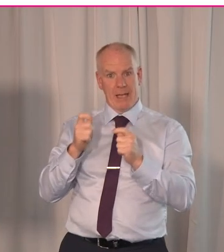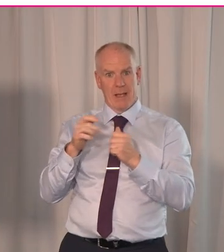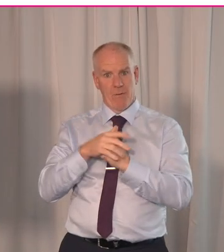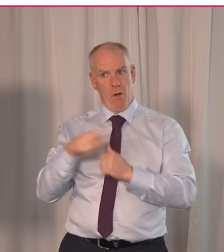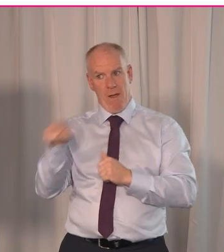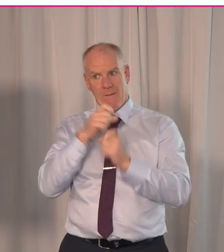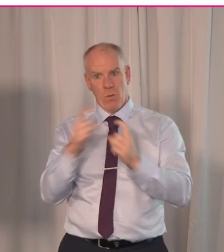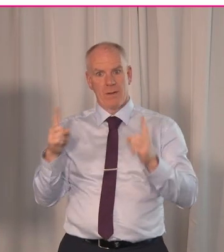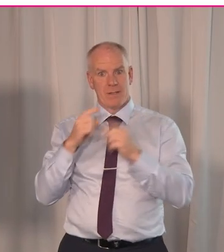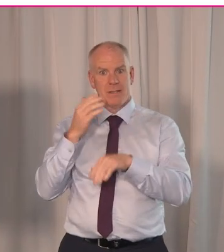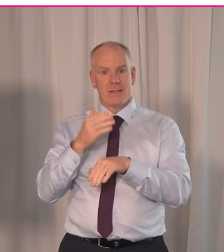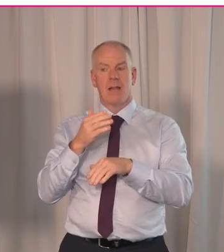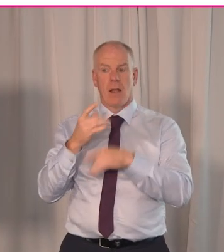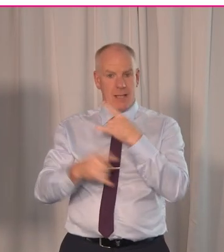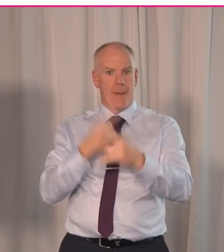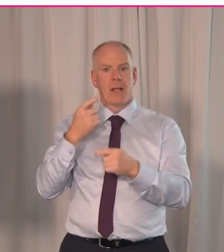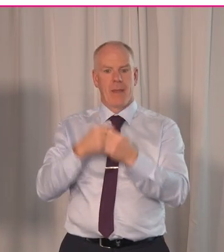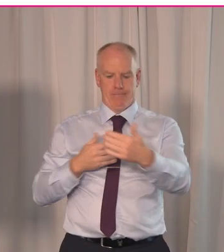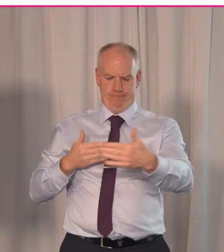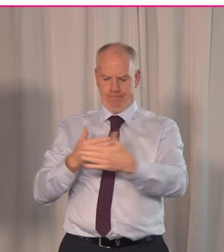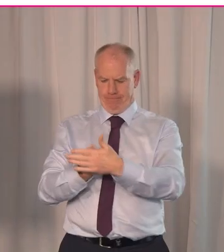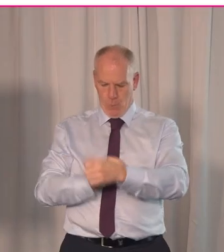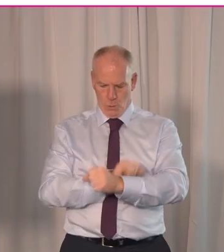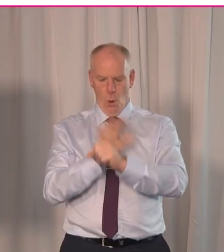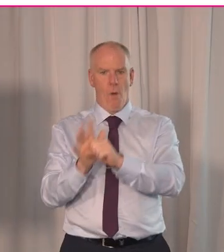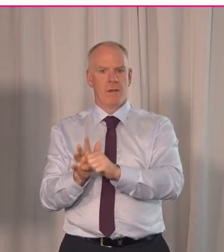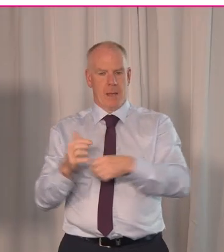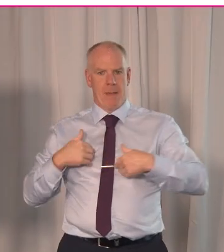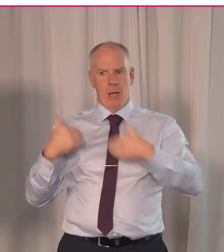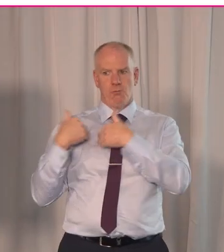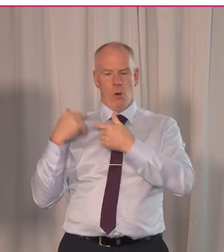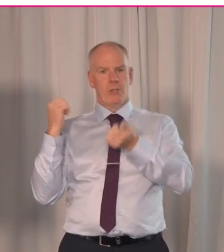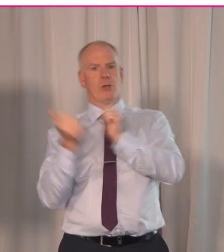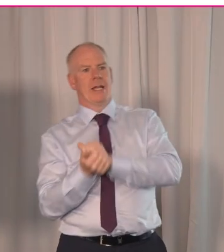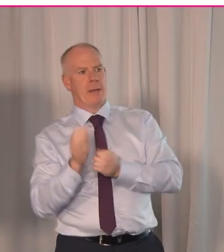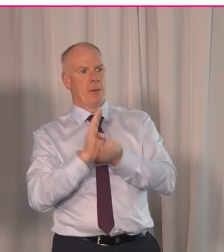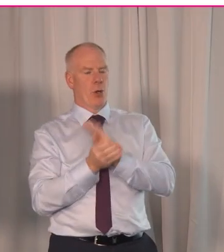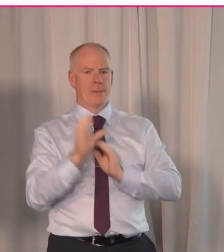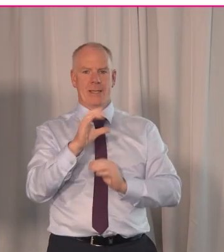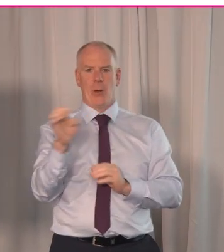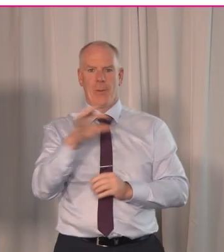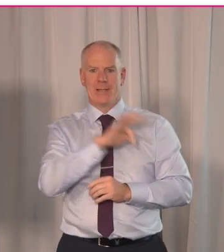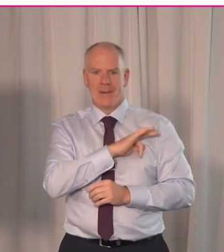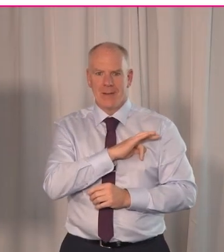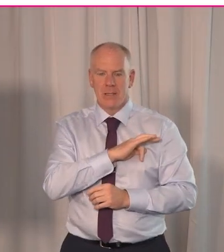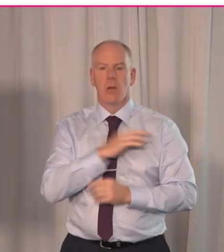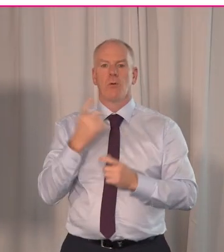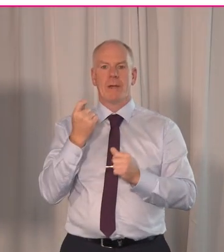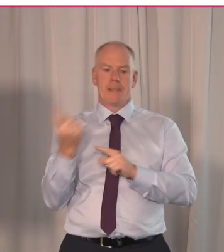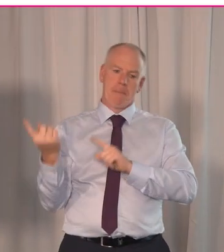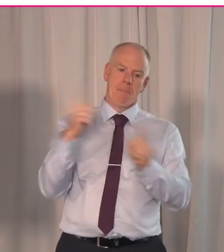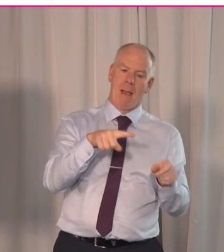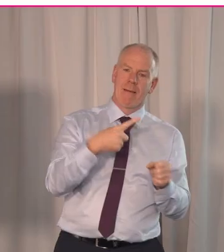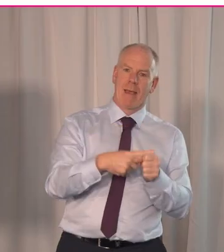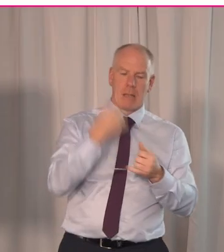on until COVID took place and my own role changed and I became the CEO of the organisation. So more recently we've begun revisiting